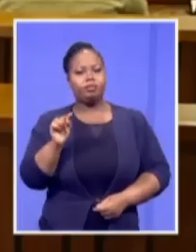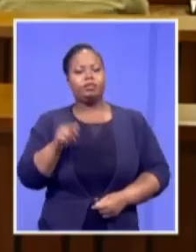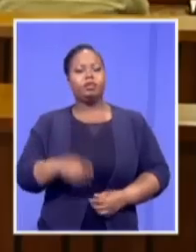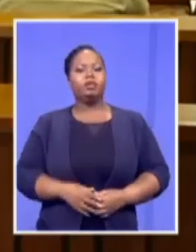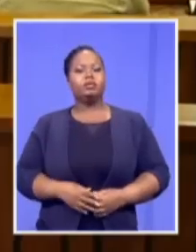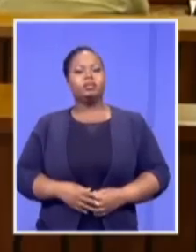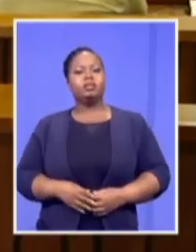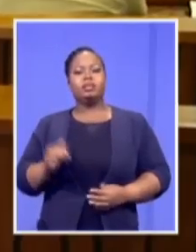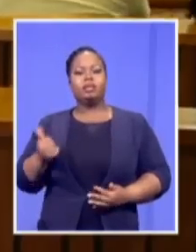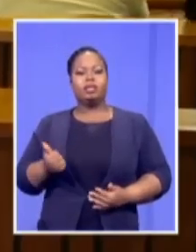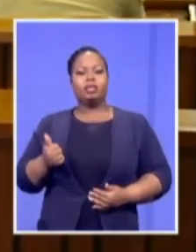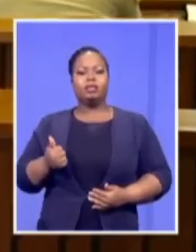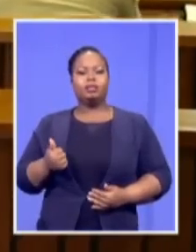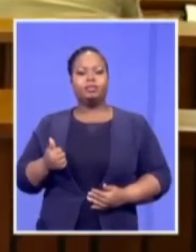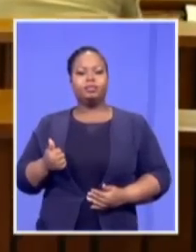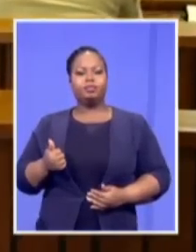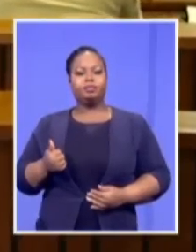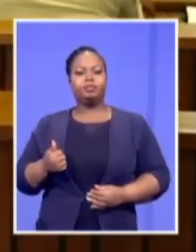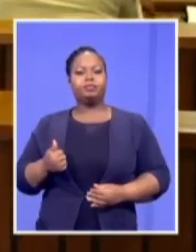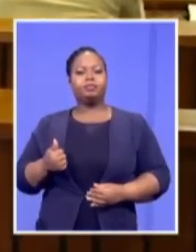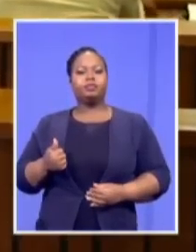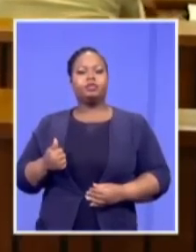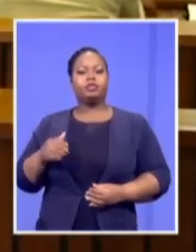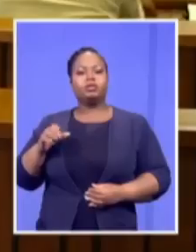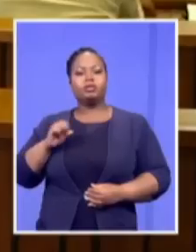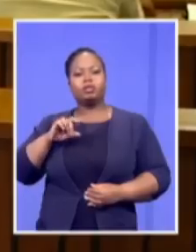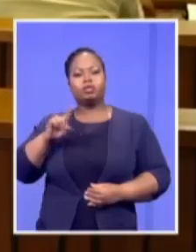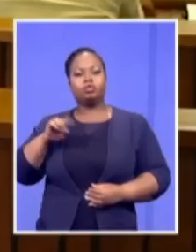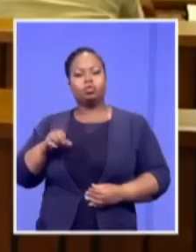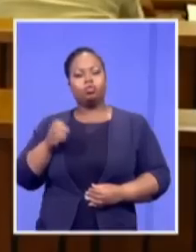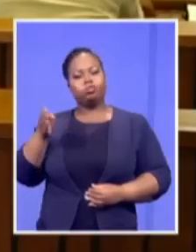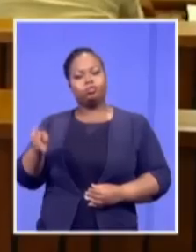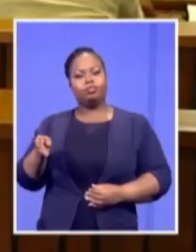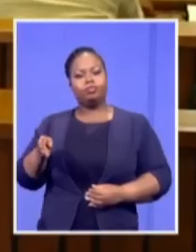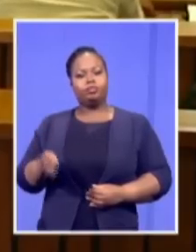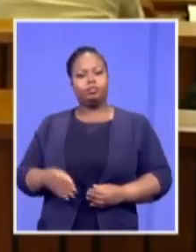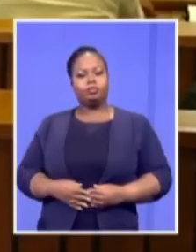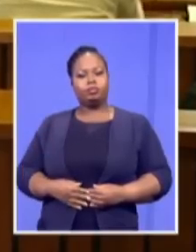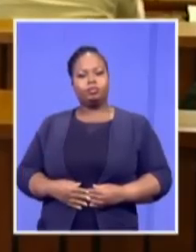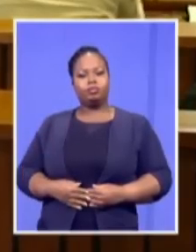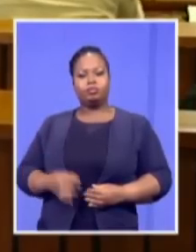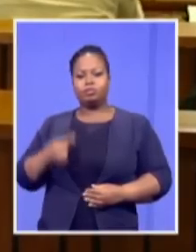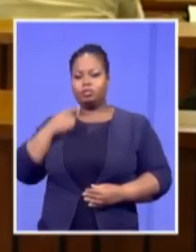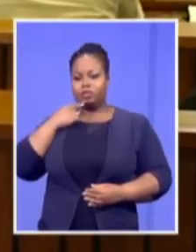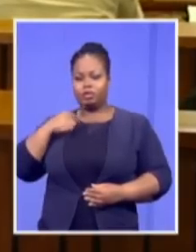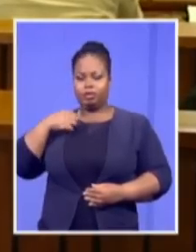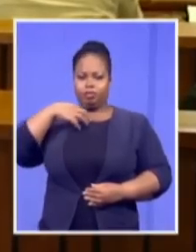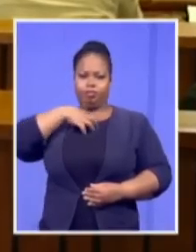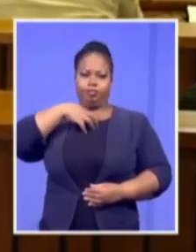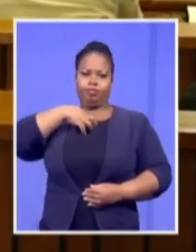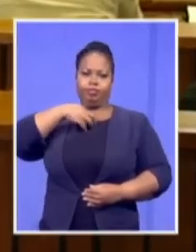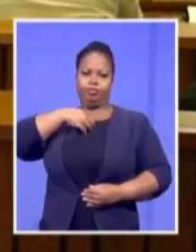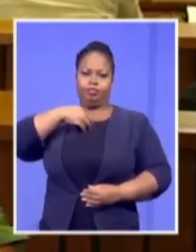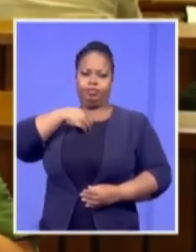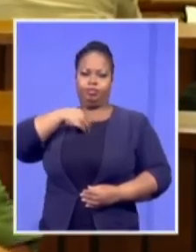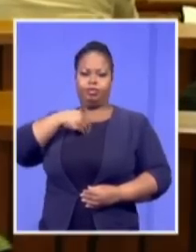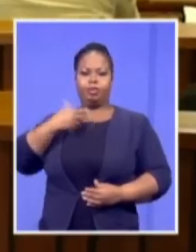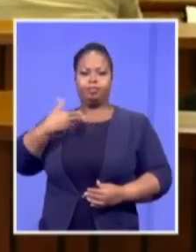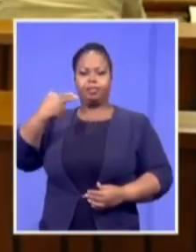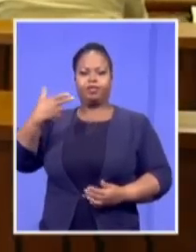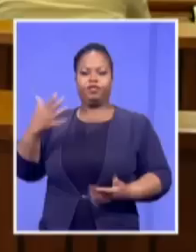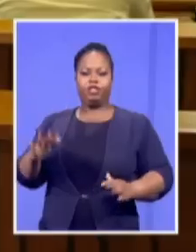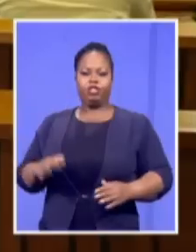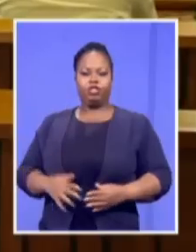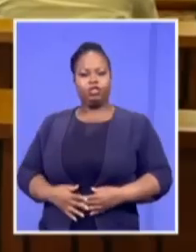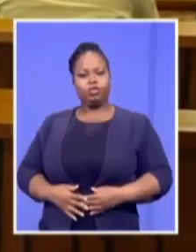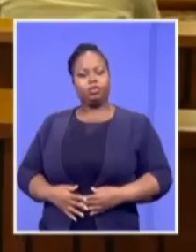nurse had taken them to where Senzo Meyiwa was, describing that this is where he had been shot. So we're